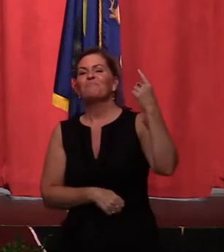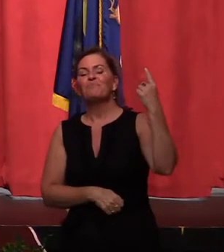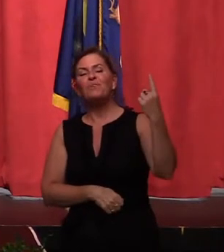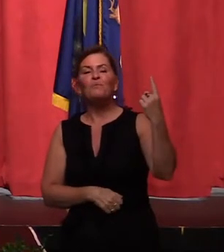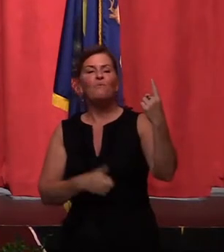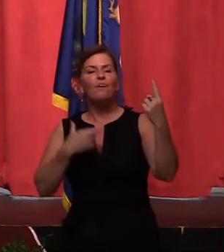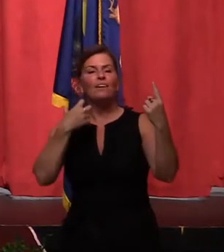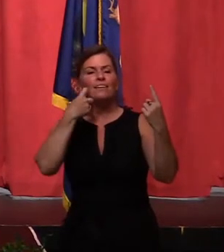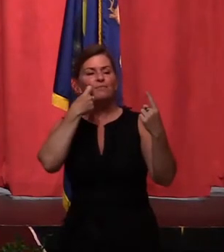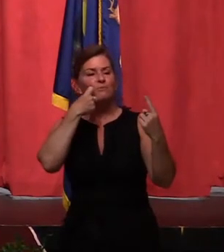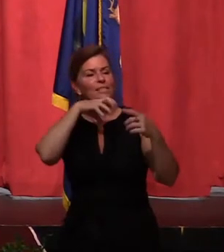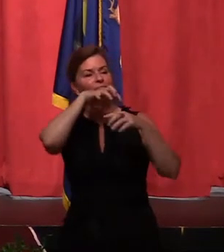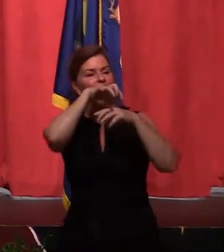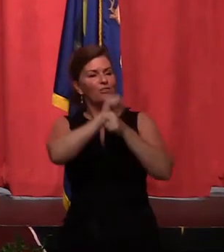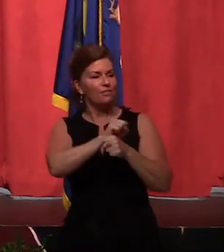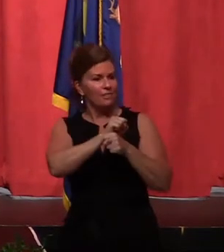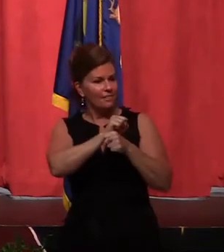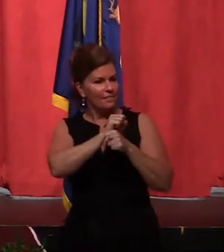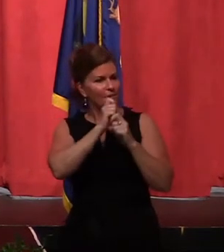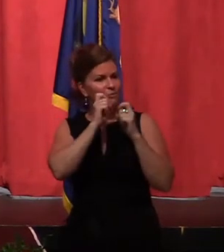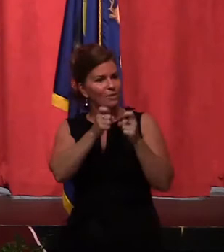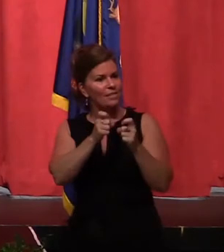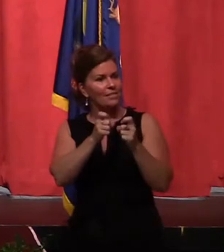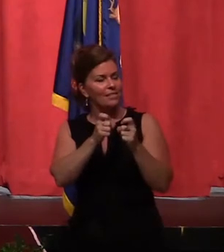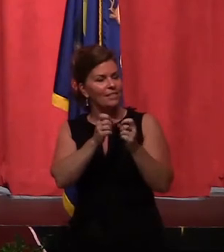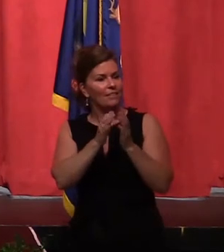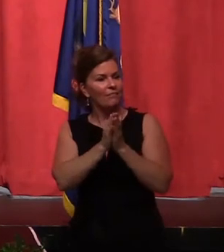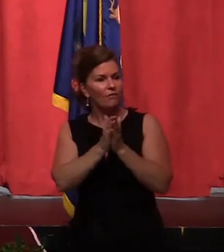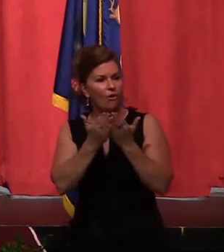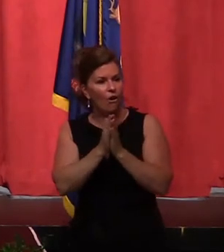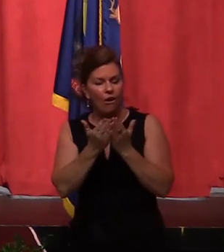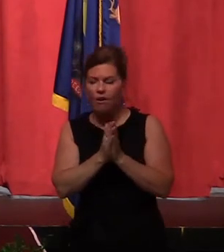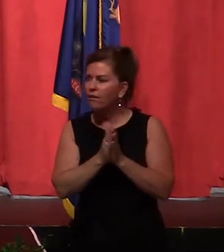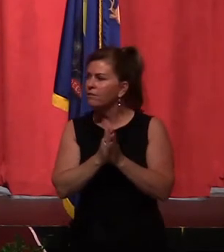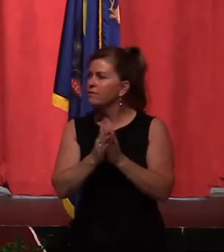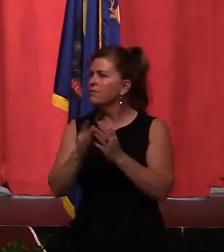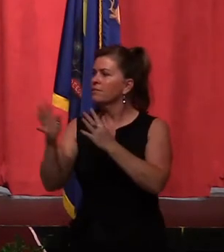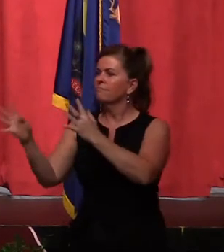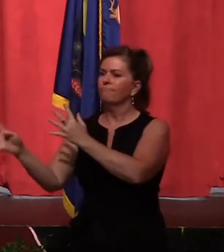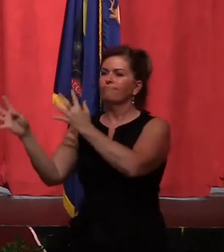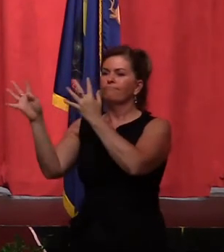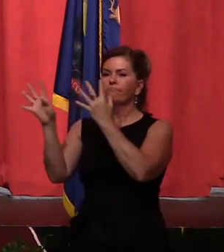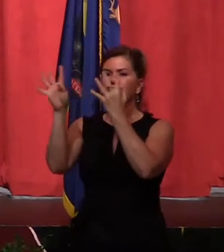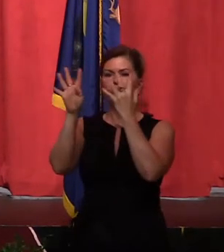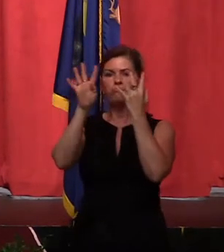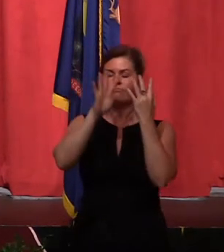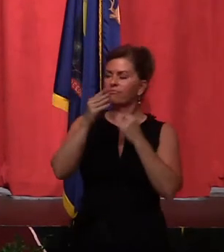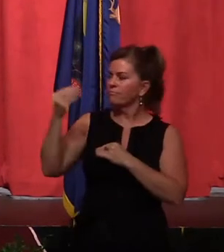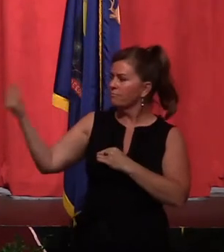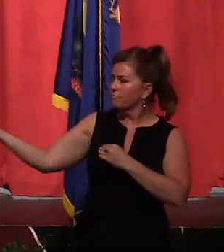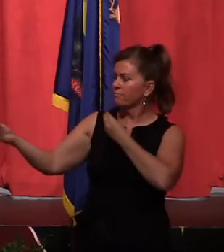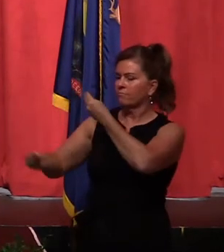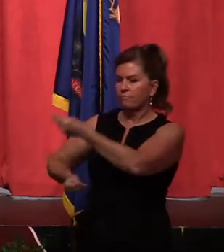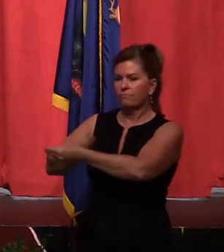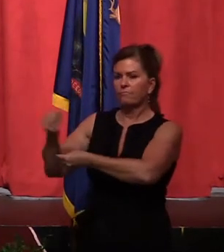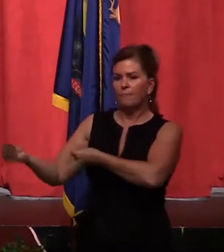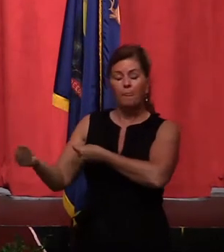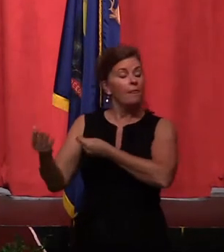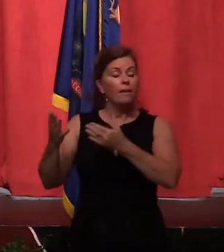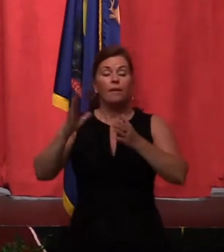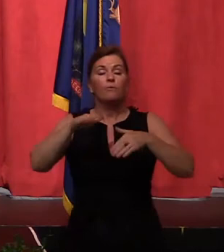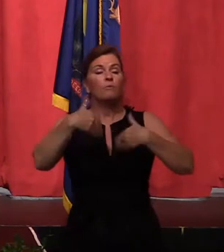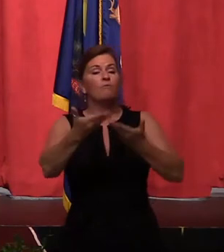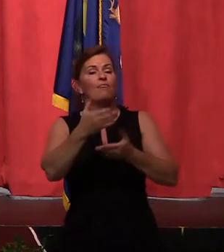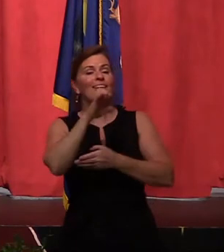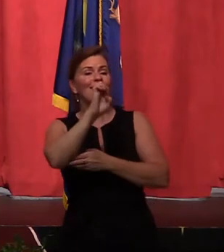traditions of U32 is to give cards to all the graduates as they walk the stage. But this year is different. We're providing e-cards,